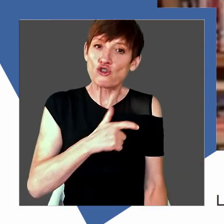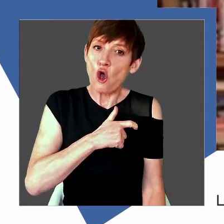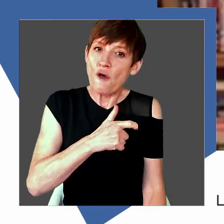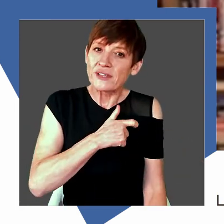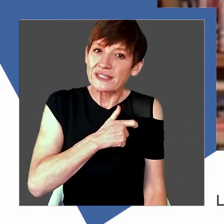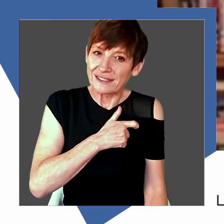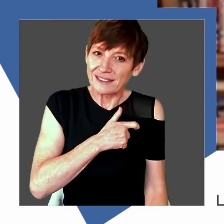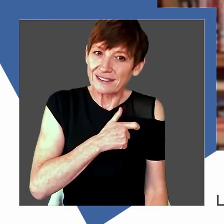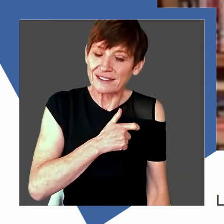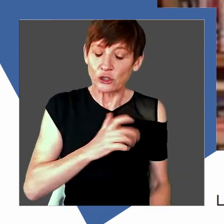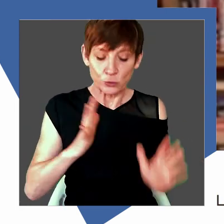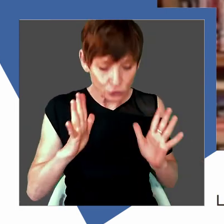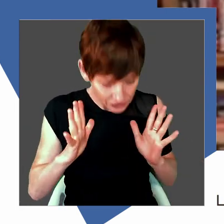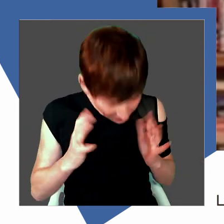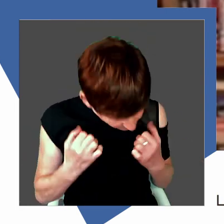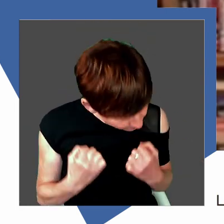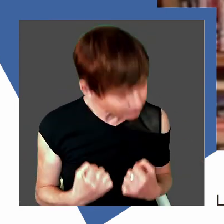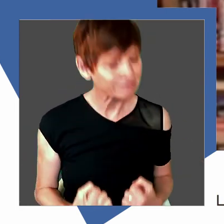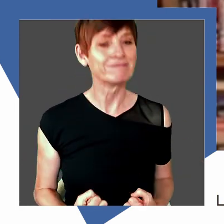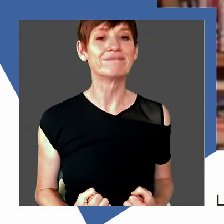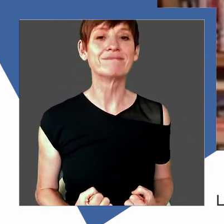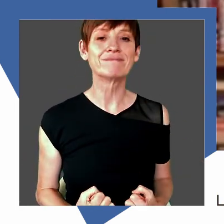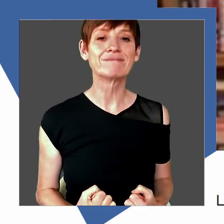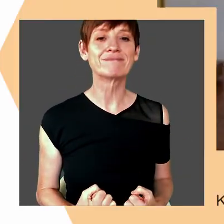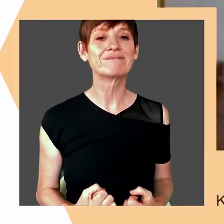just got to hold your nerve, basically.